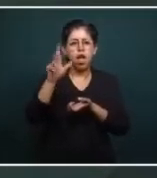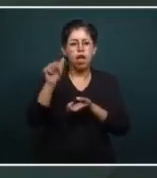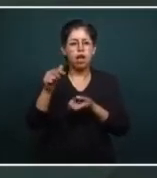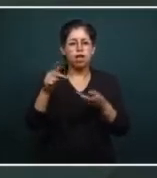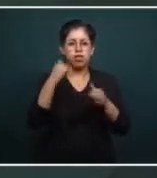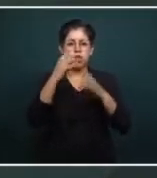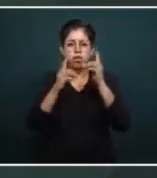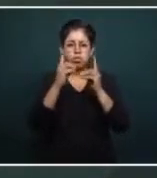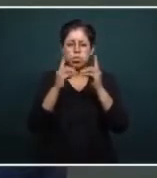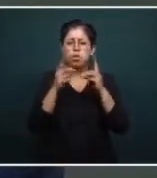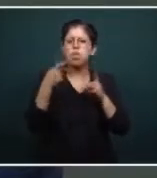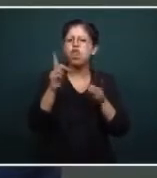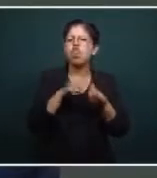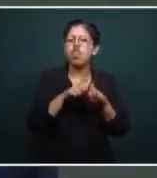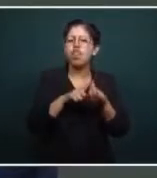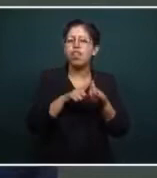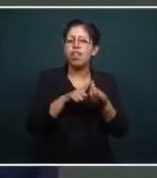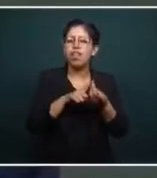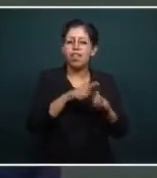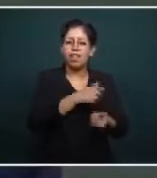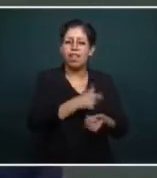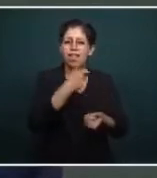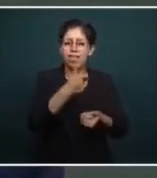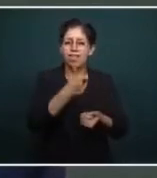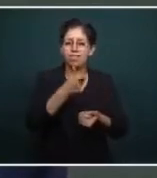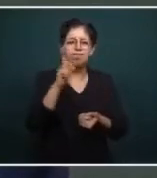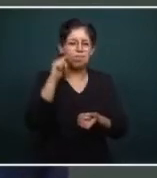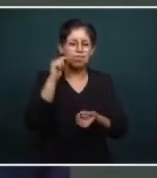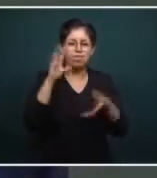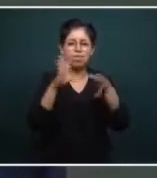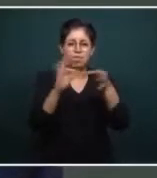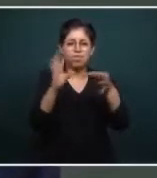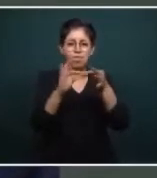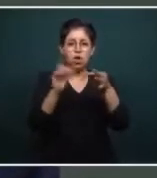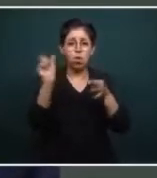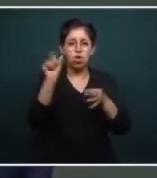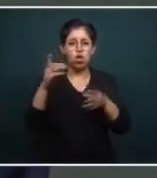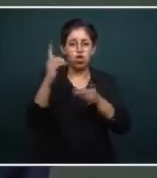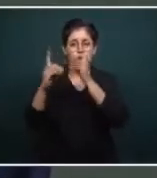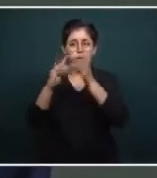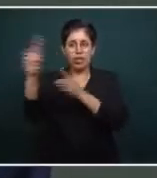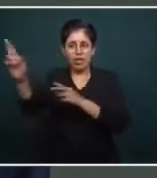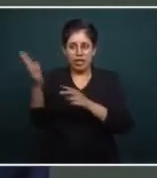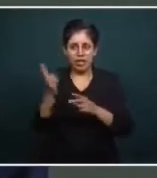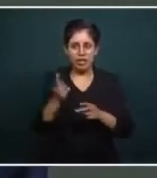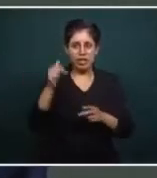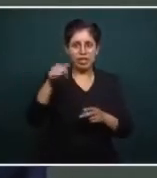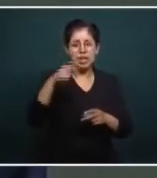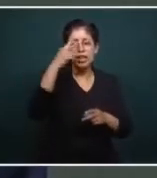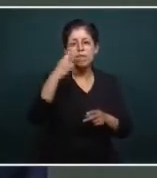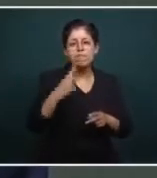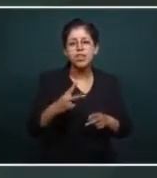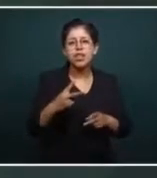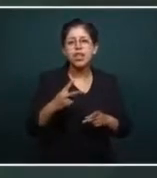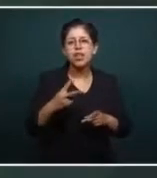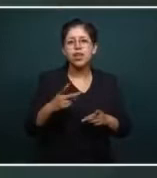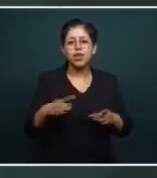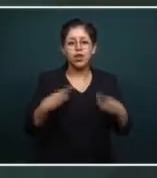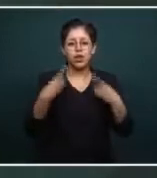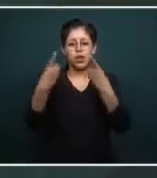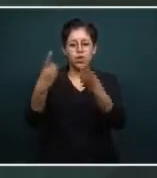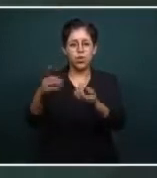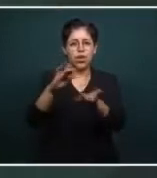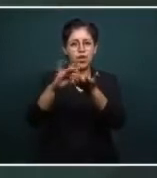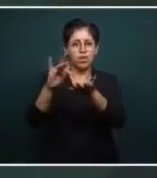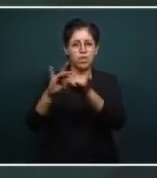Y apenas regresen, And when they se return, les van a entregar we will give los them to them, apoyos. these supports. No va a haber